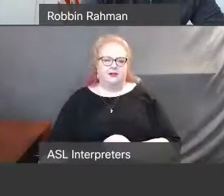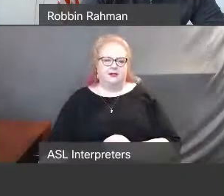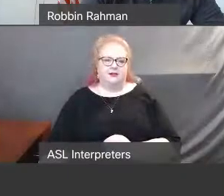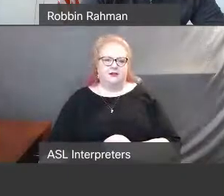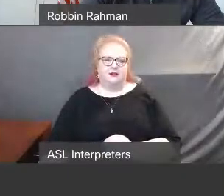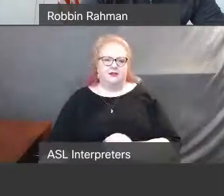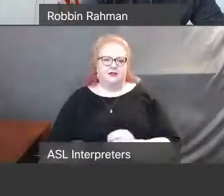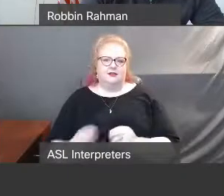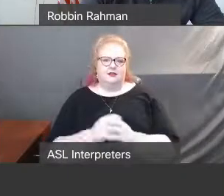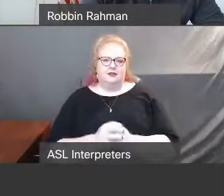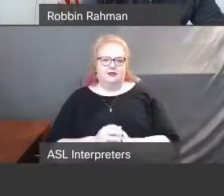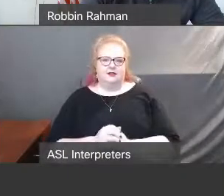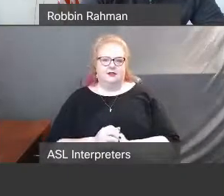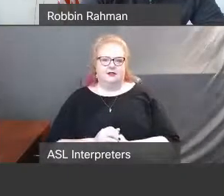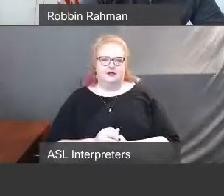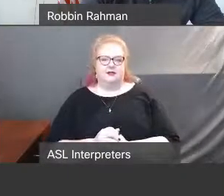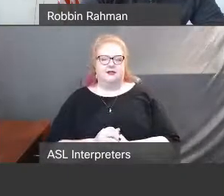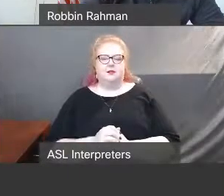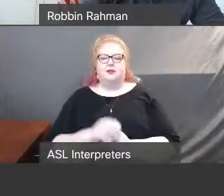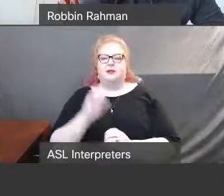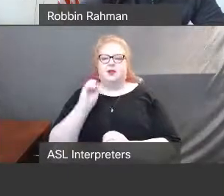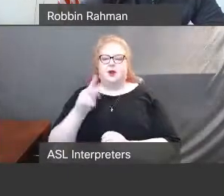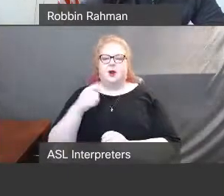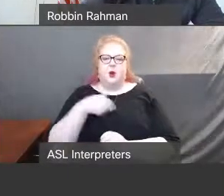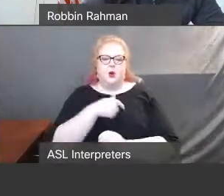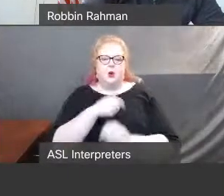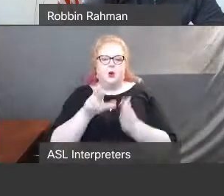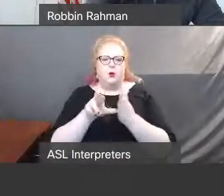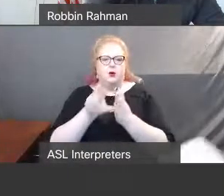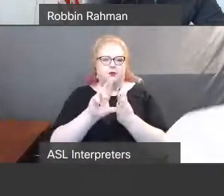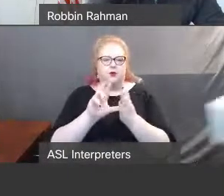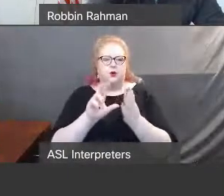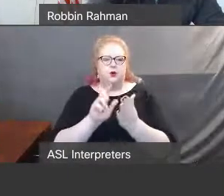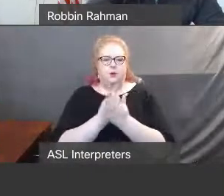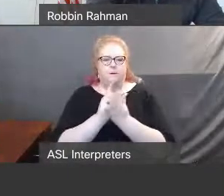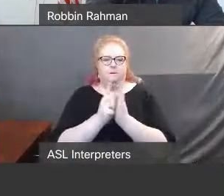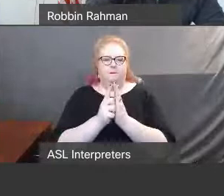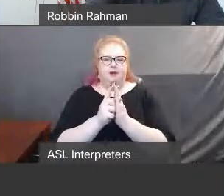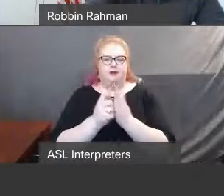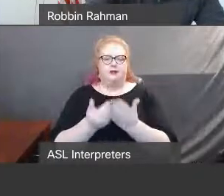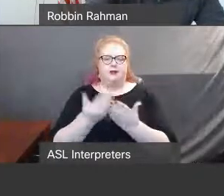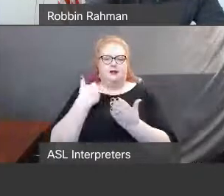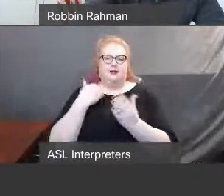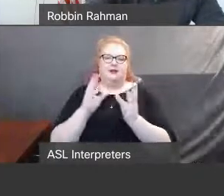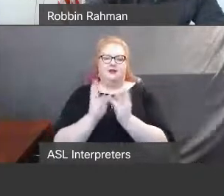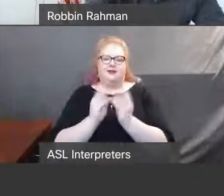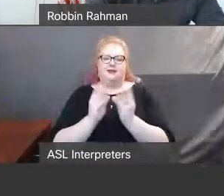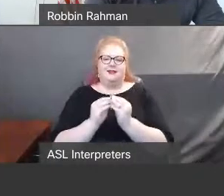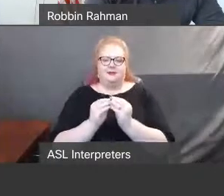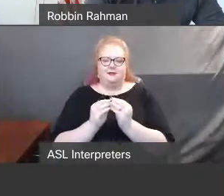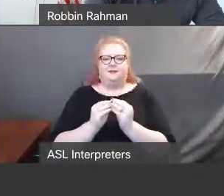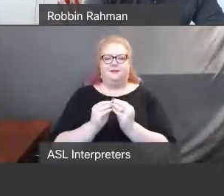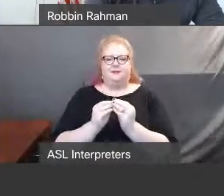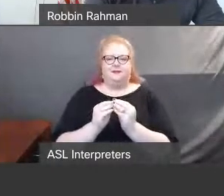Let's see, the next item we have our review of the minutes of the last meeting, December 3rd